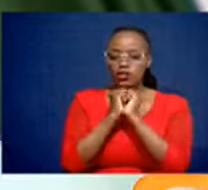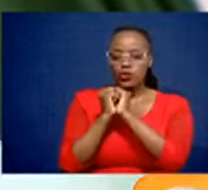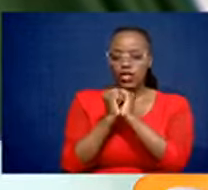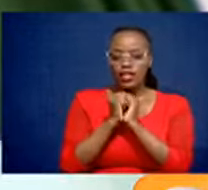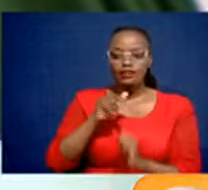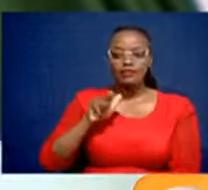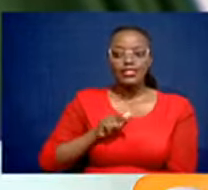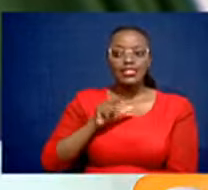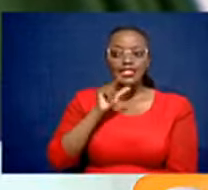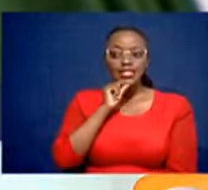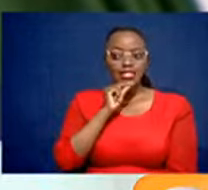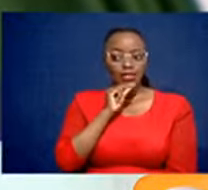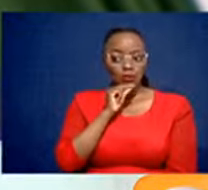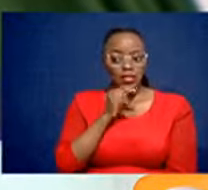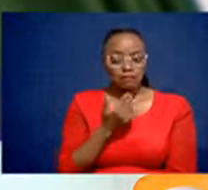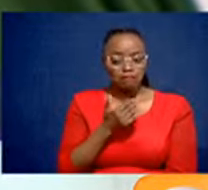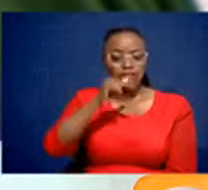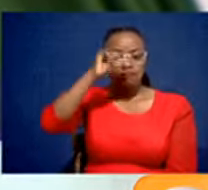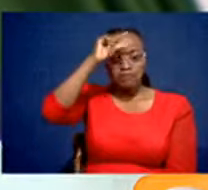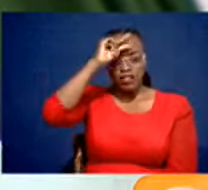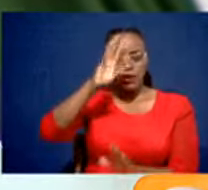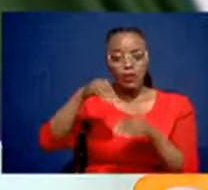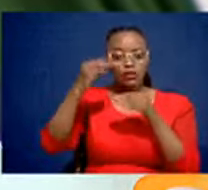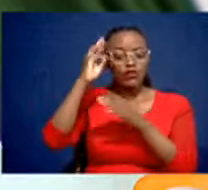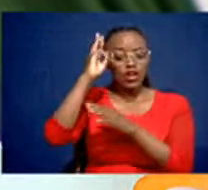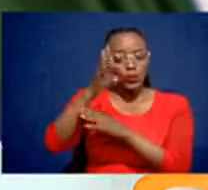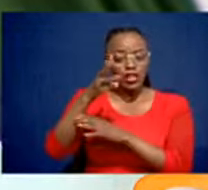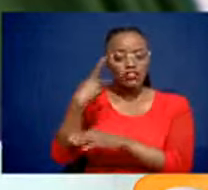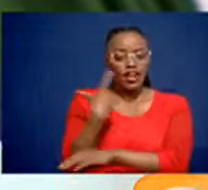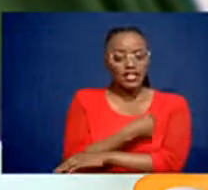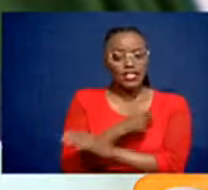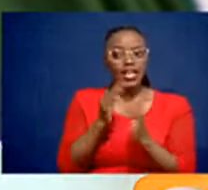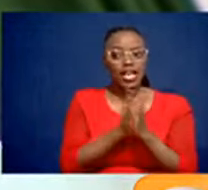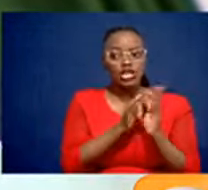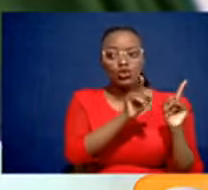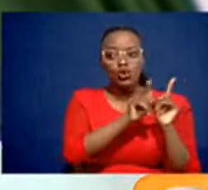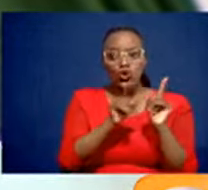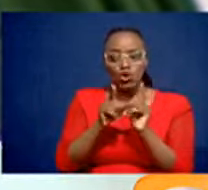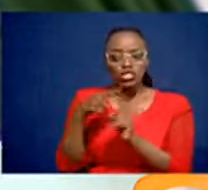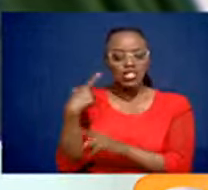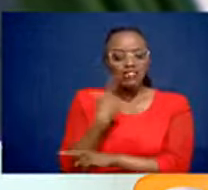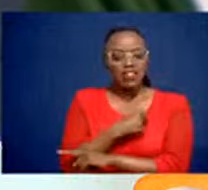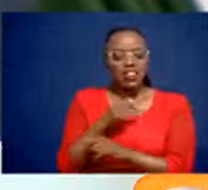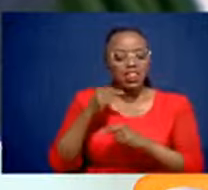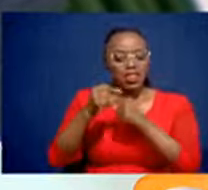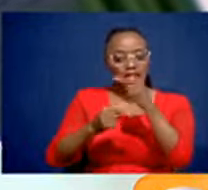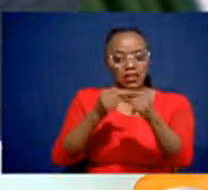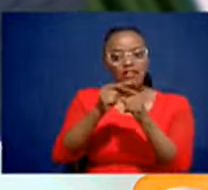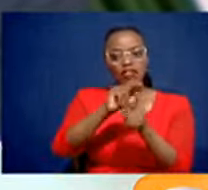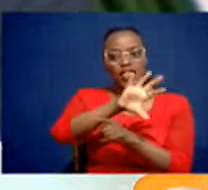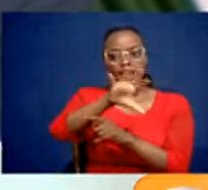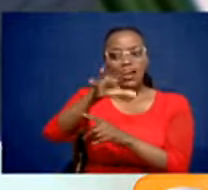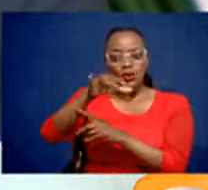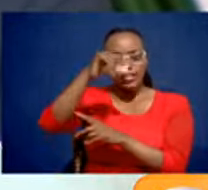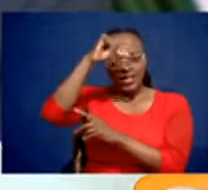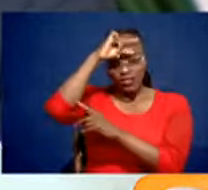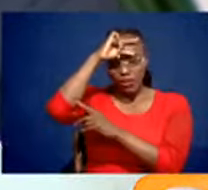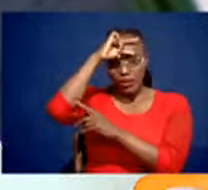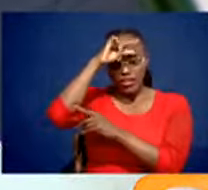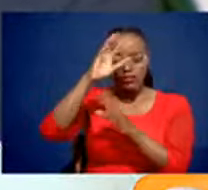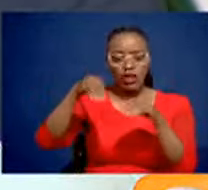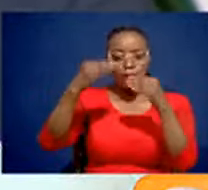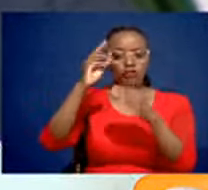Ladies and gentlemen, the government will provide vaccines and facilitate vaccination, while county governments